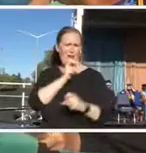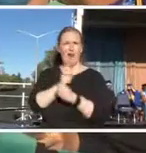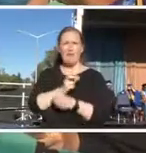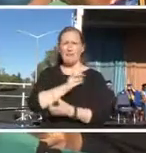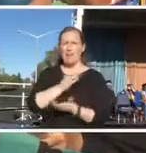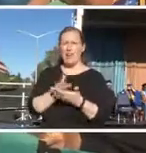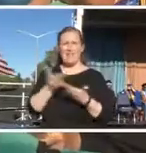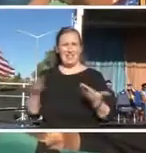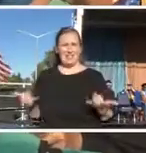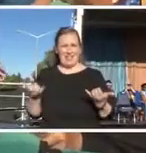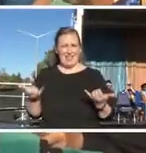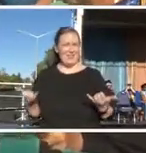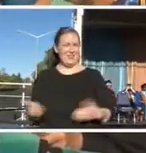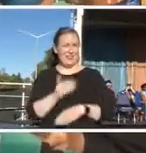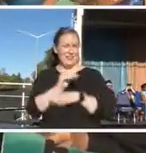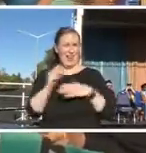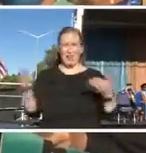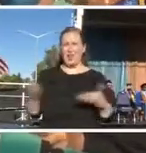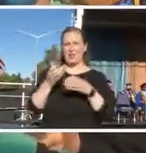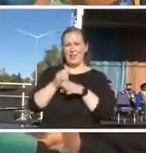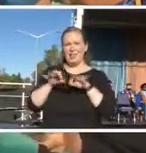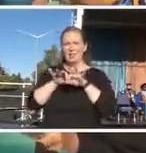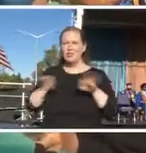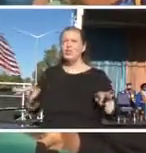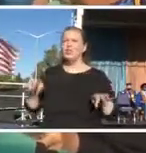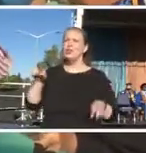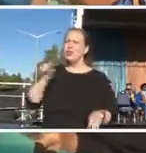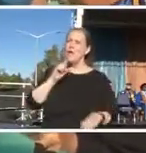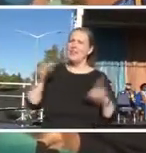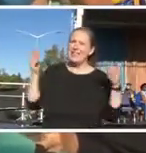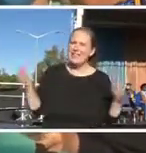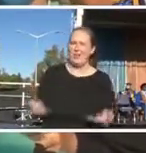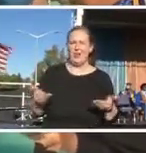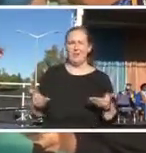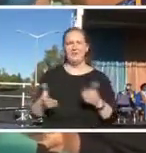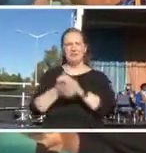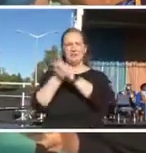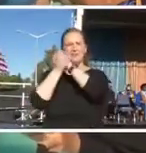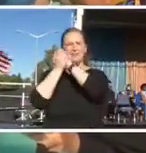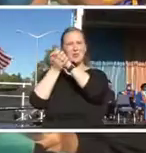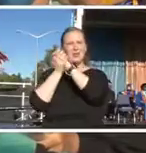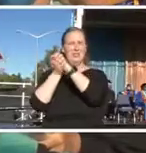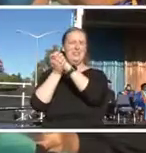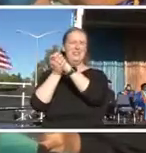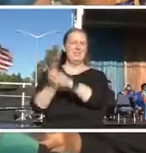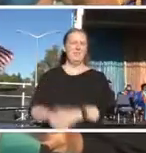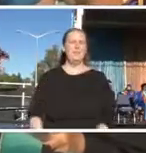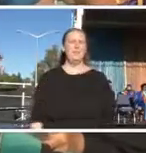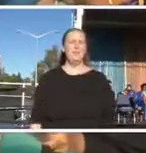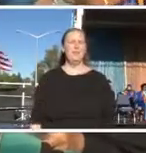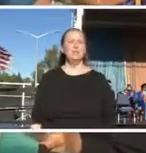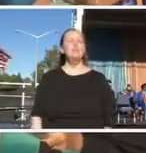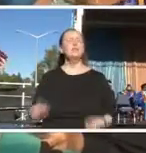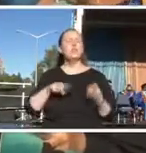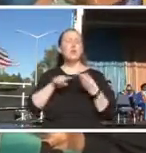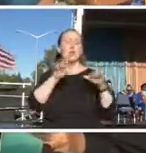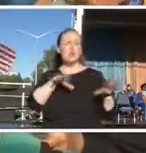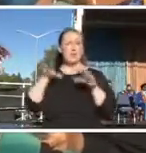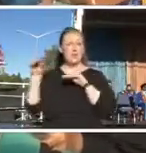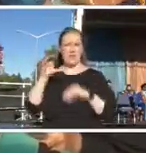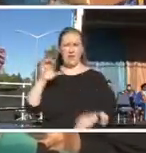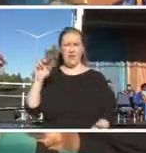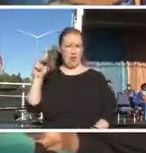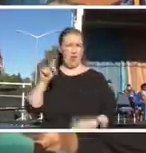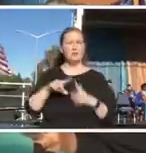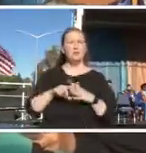you're here tonight getting your degree. You are here. Congratulations. As you leave Clark and you